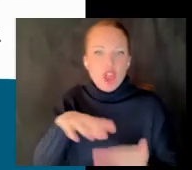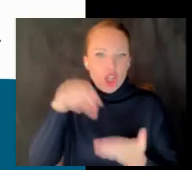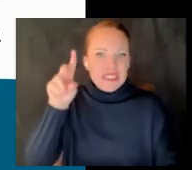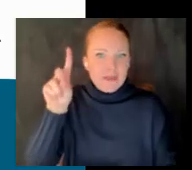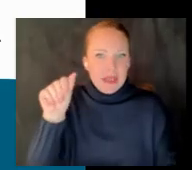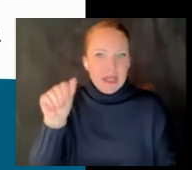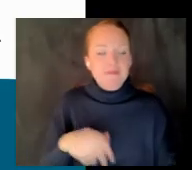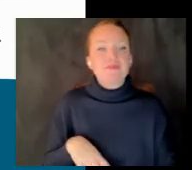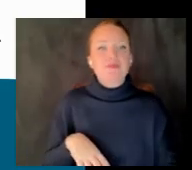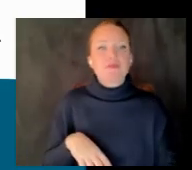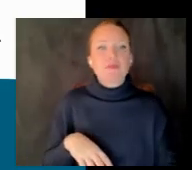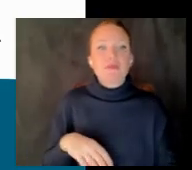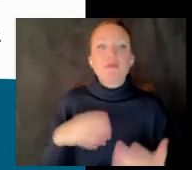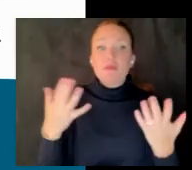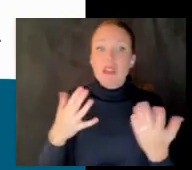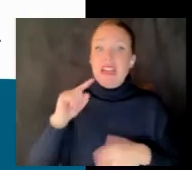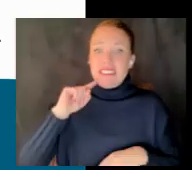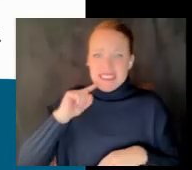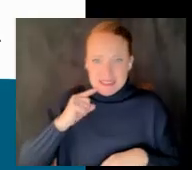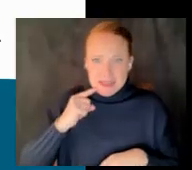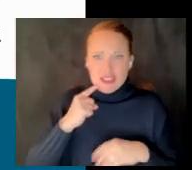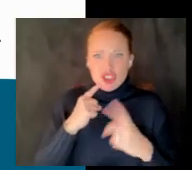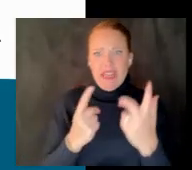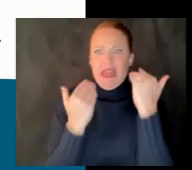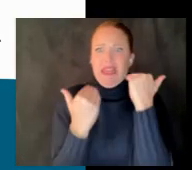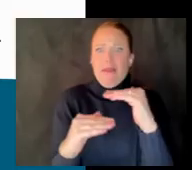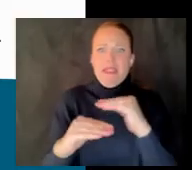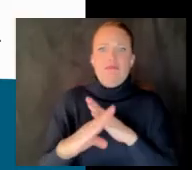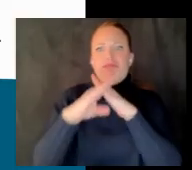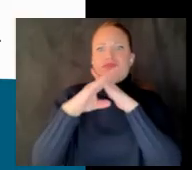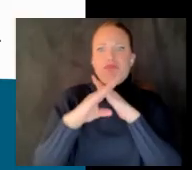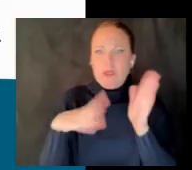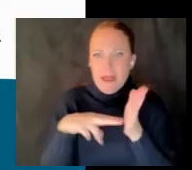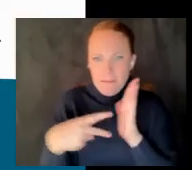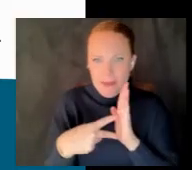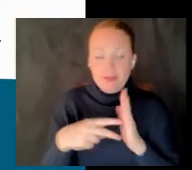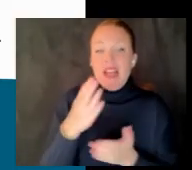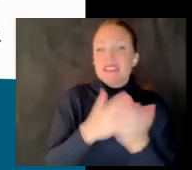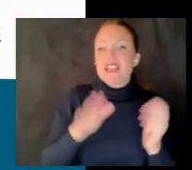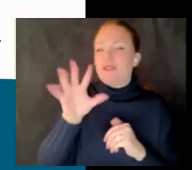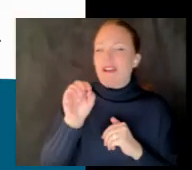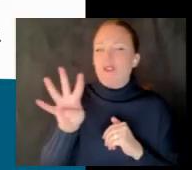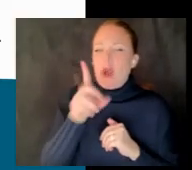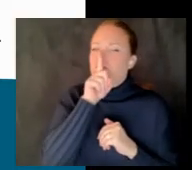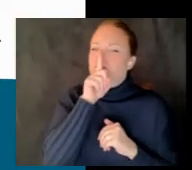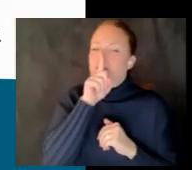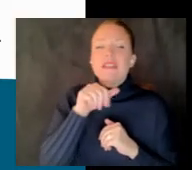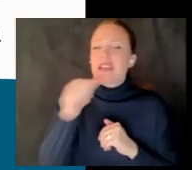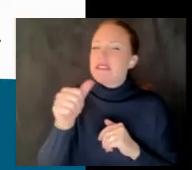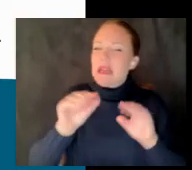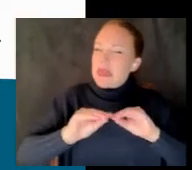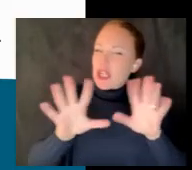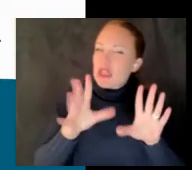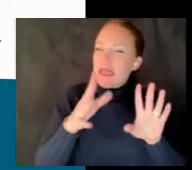Now let's dive into the substantially limits component part of this definition. Section 504 does not define substantially